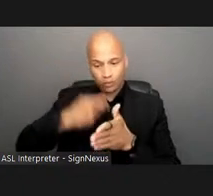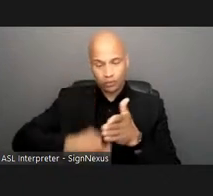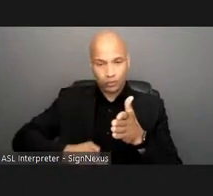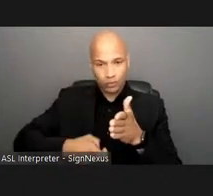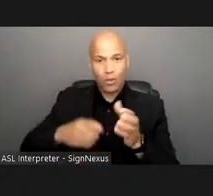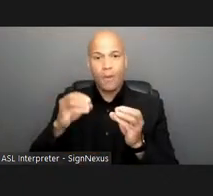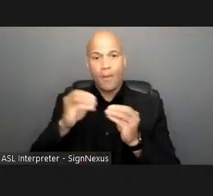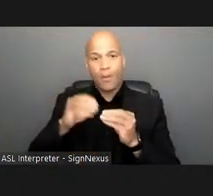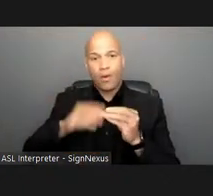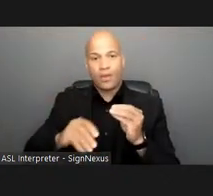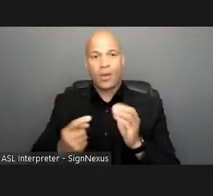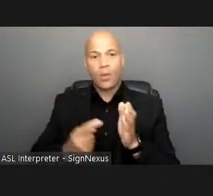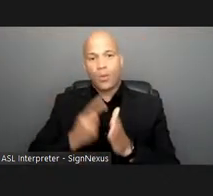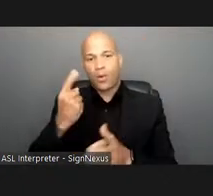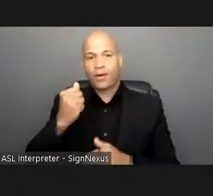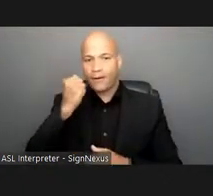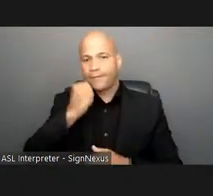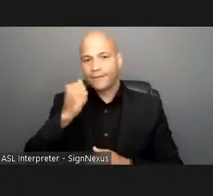day